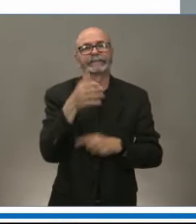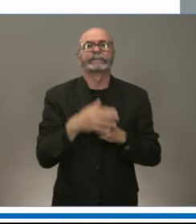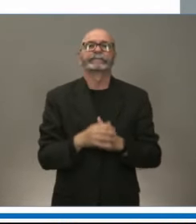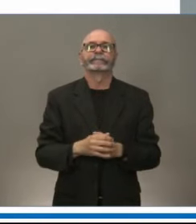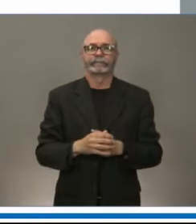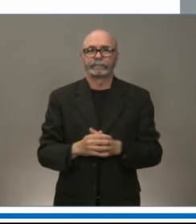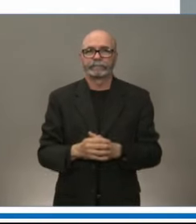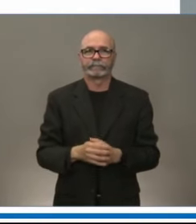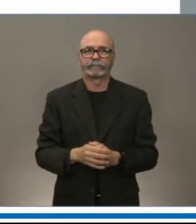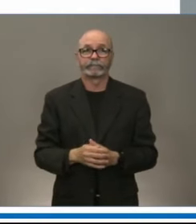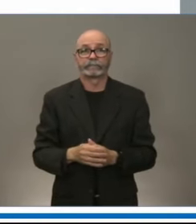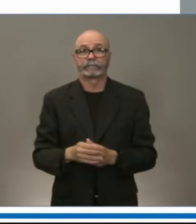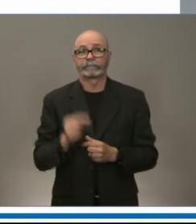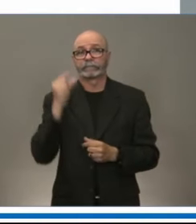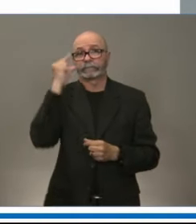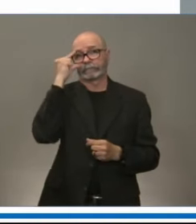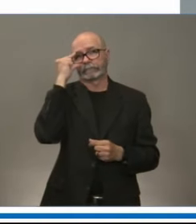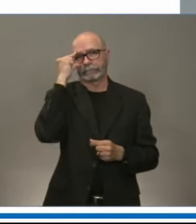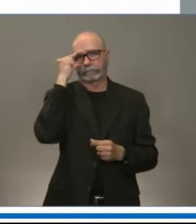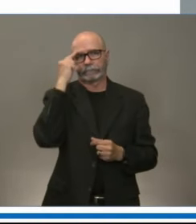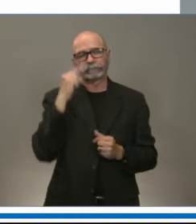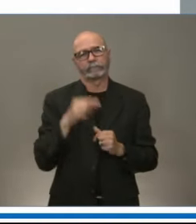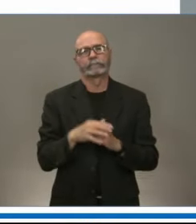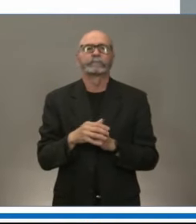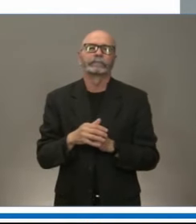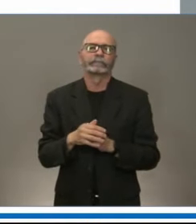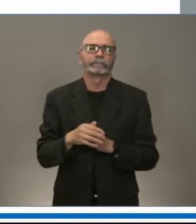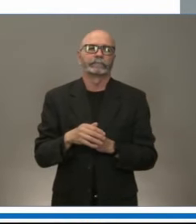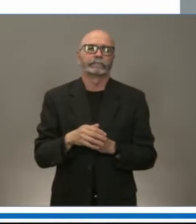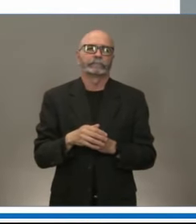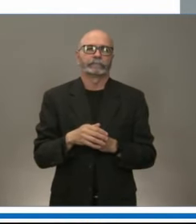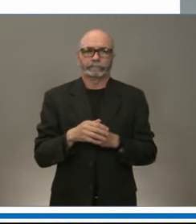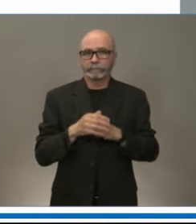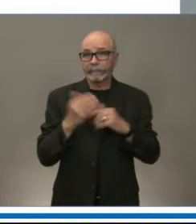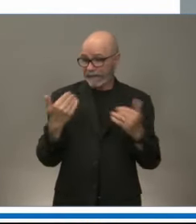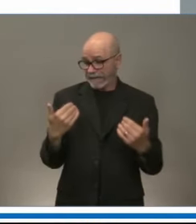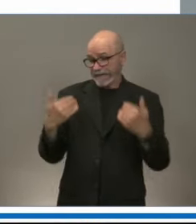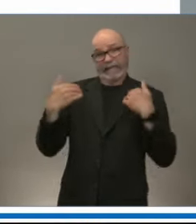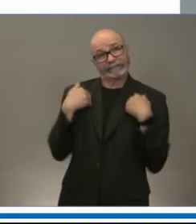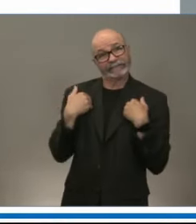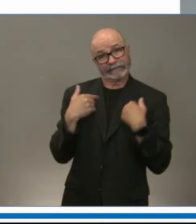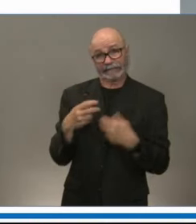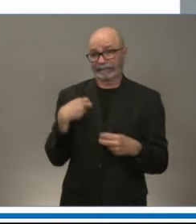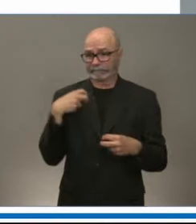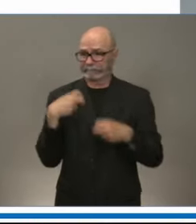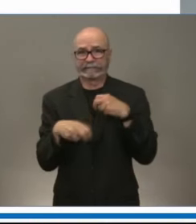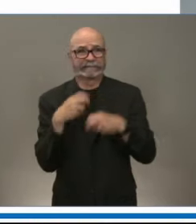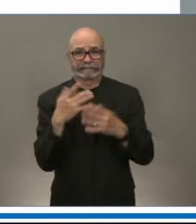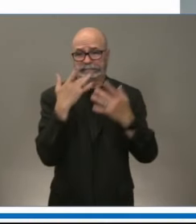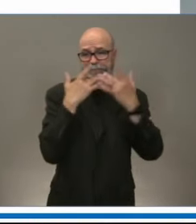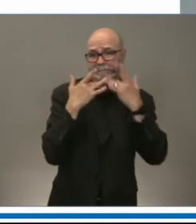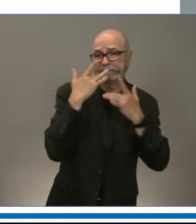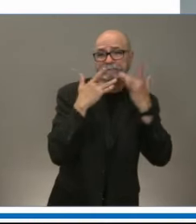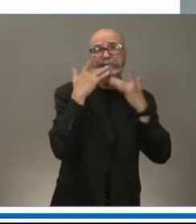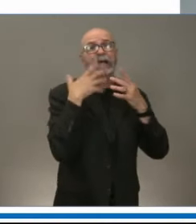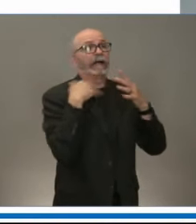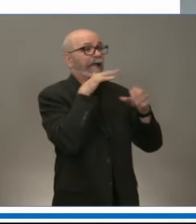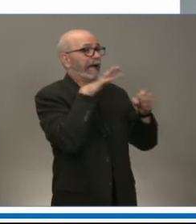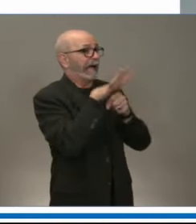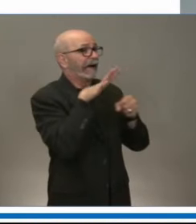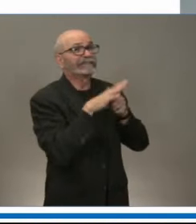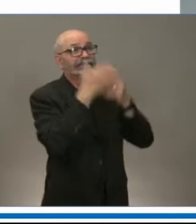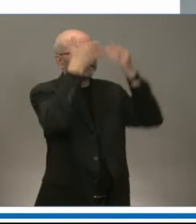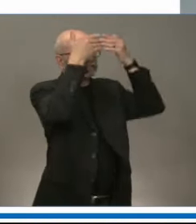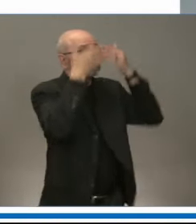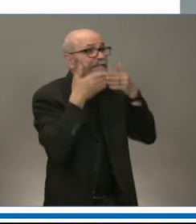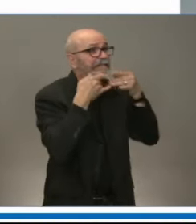Now, especially when we have these supply challenges, as I said, globally and nationally, it's very important that we